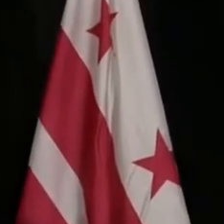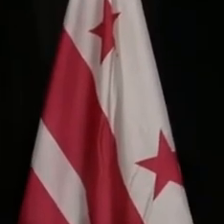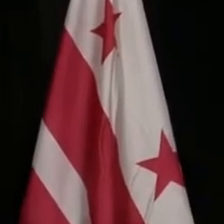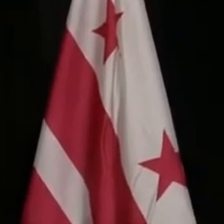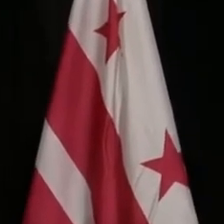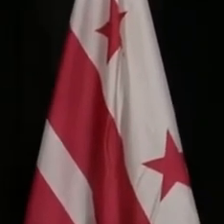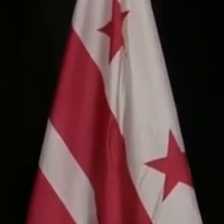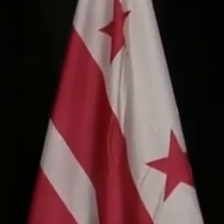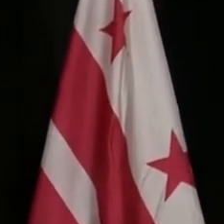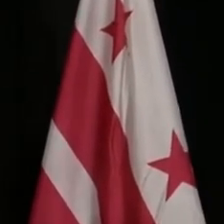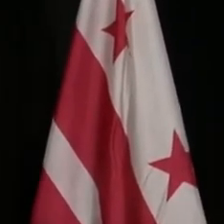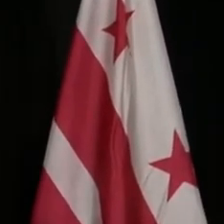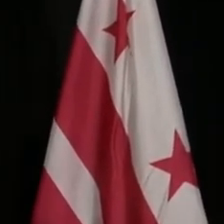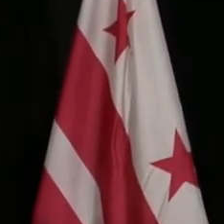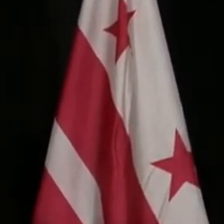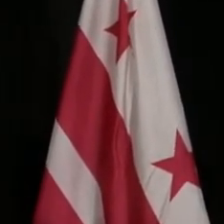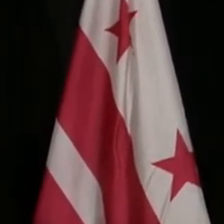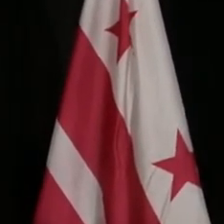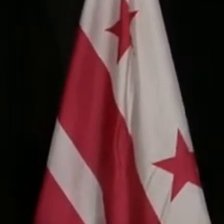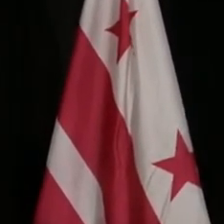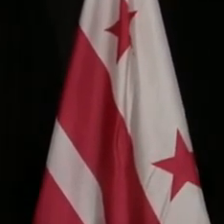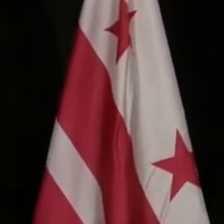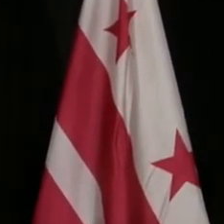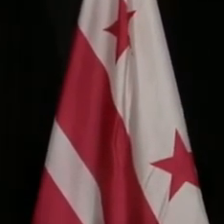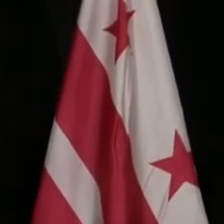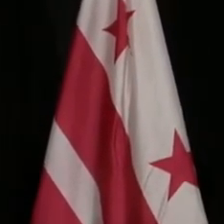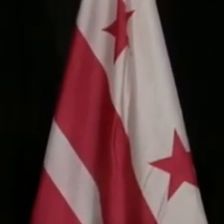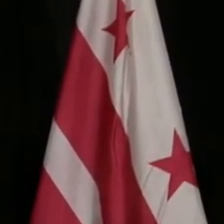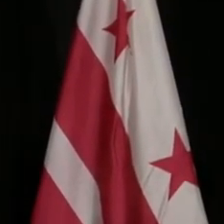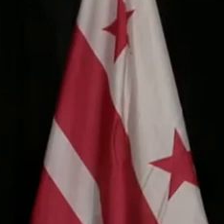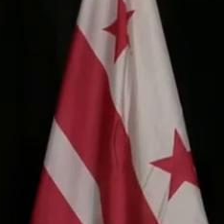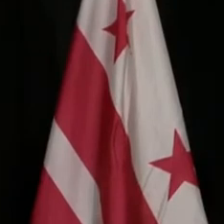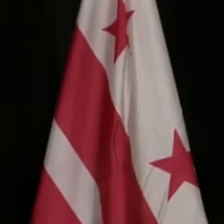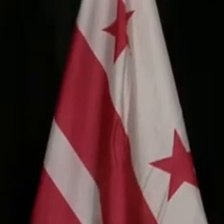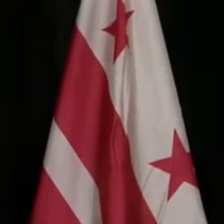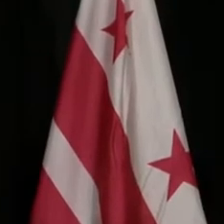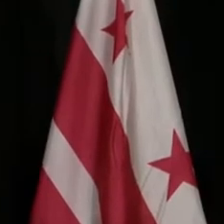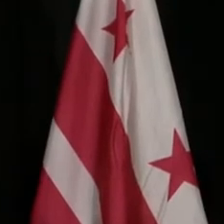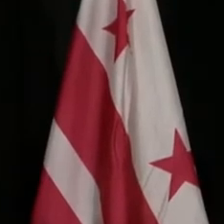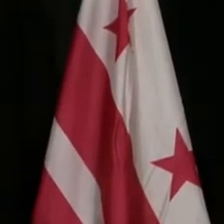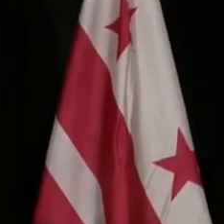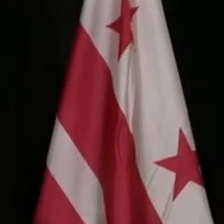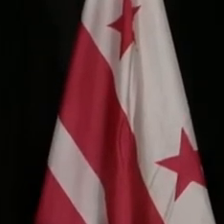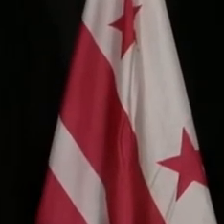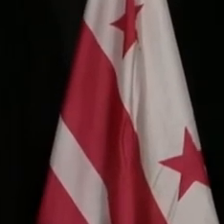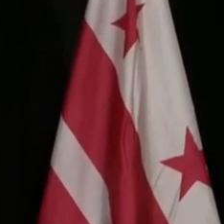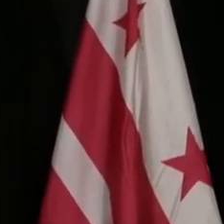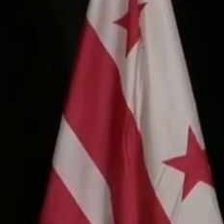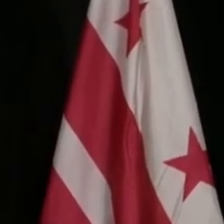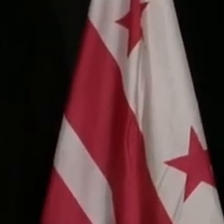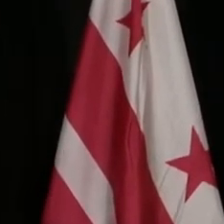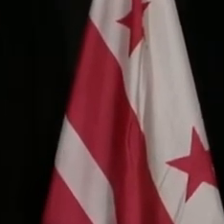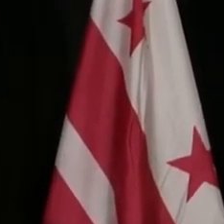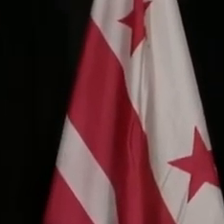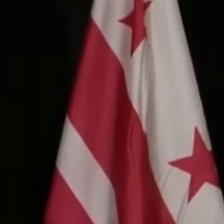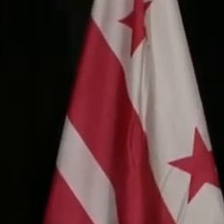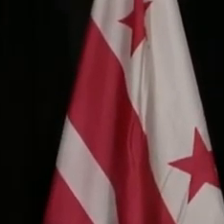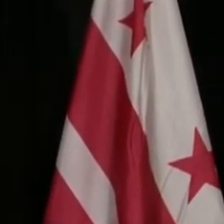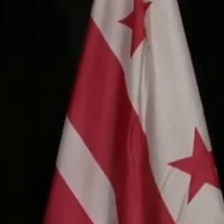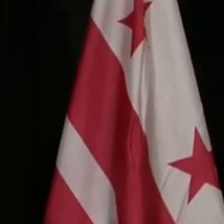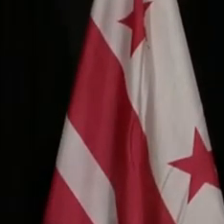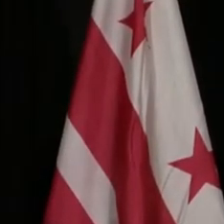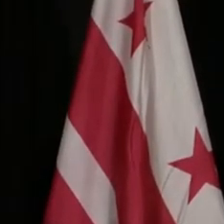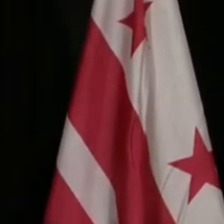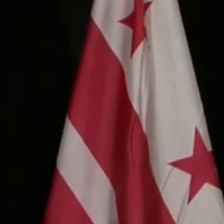help facilitate this Saturday's March for Our Lives rally. Like any other First Amendment assembly, the